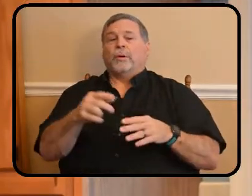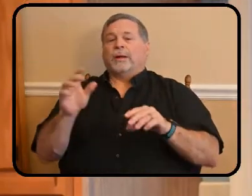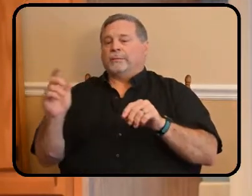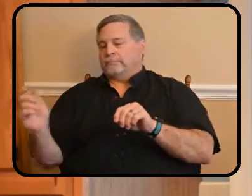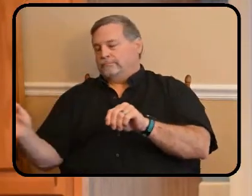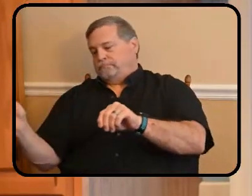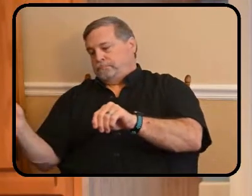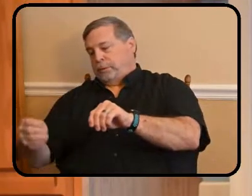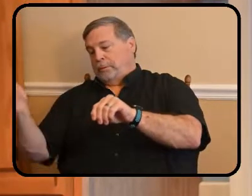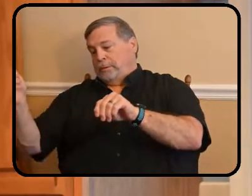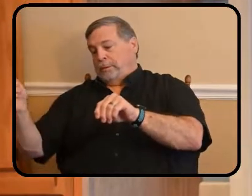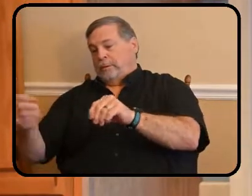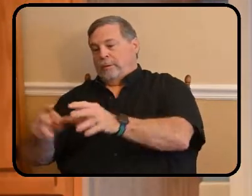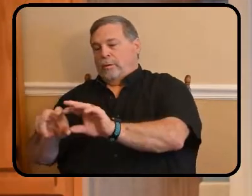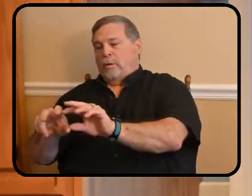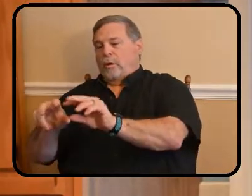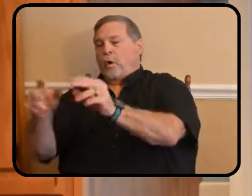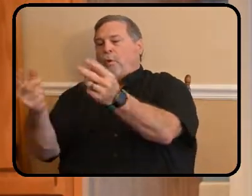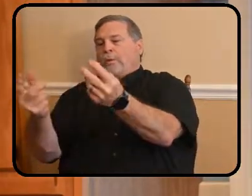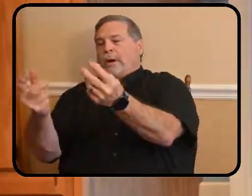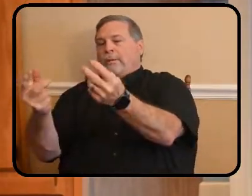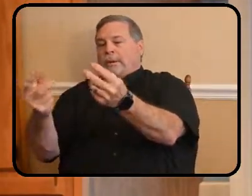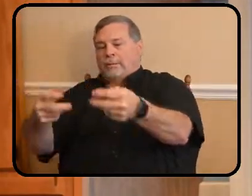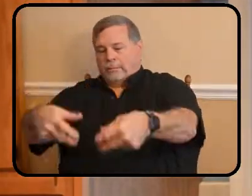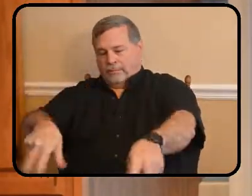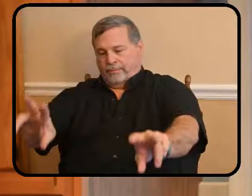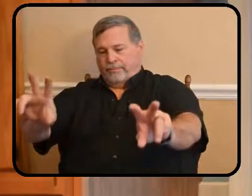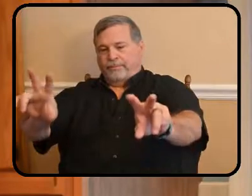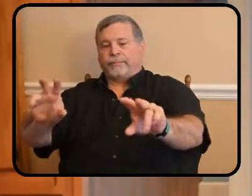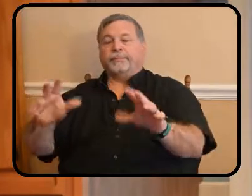on the side. You're going to open it up, and there